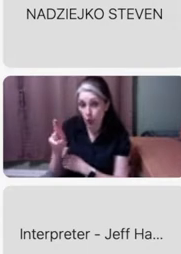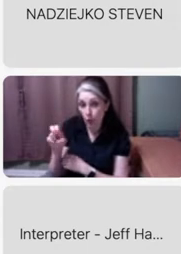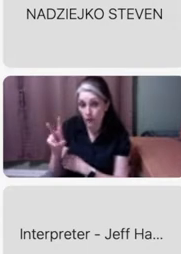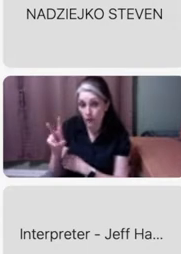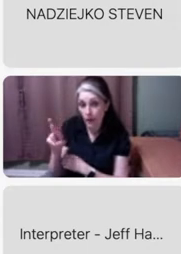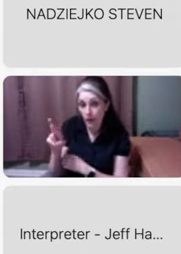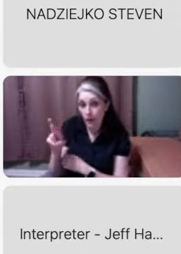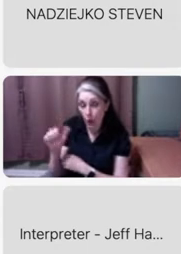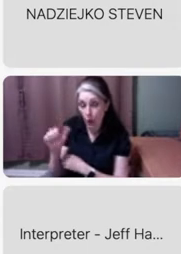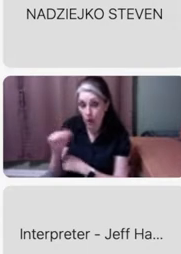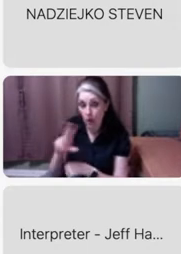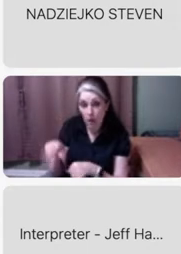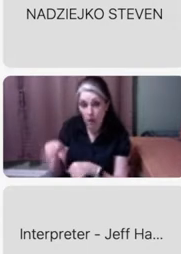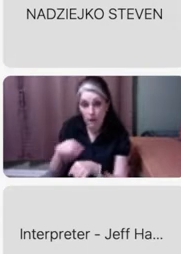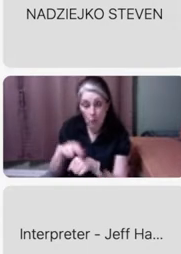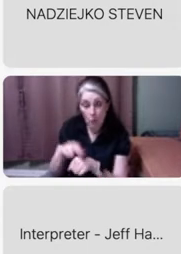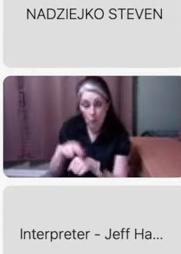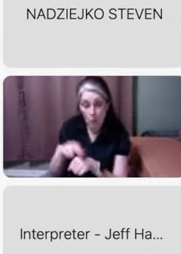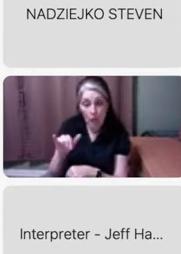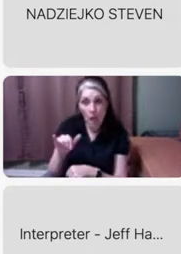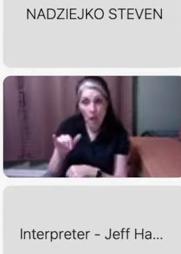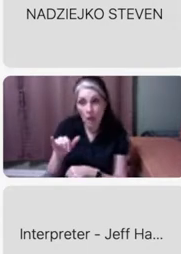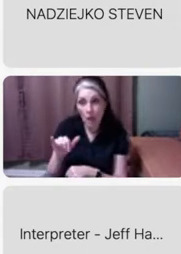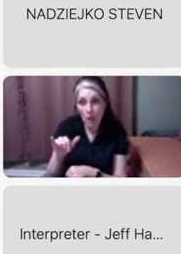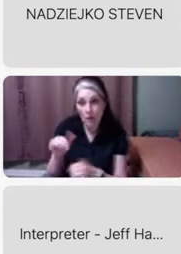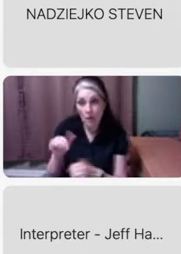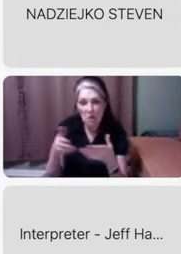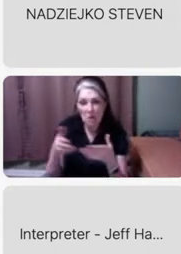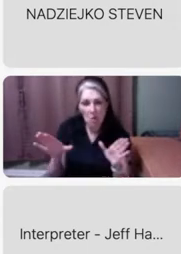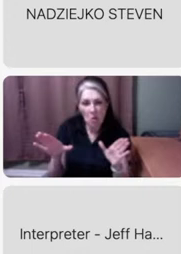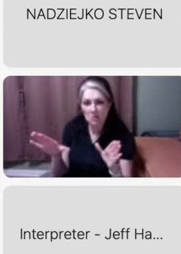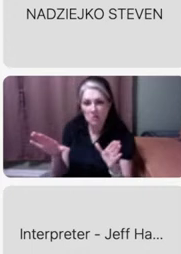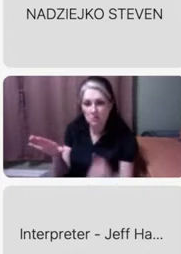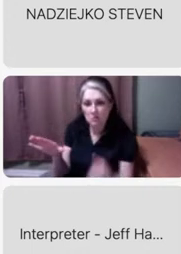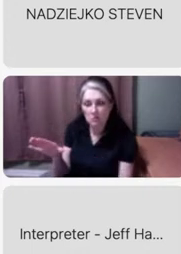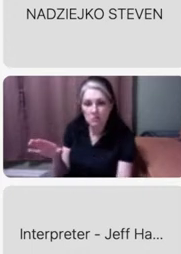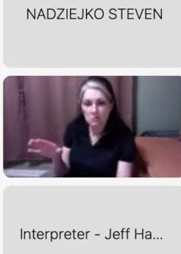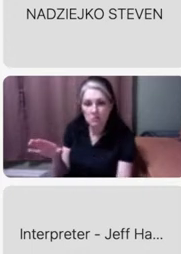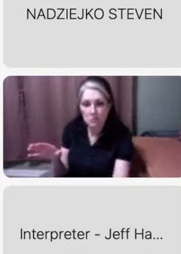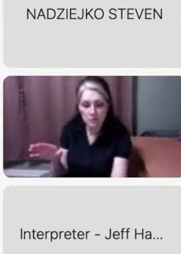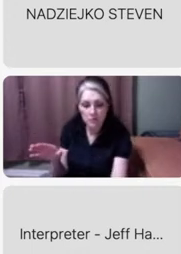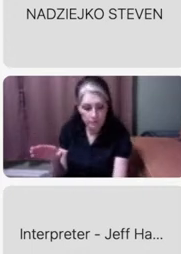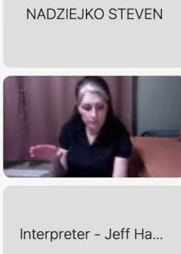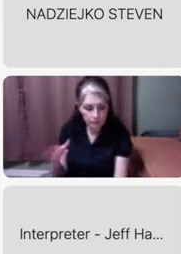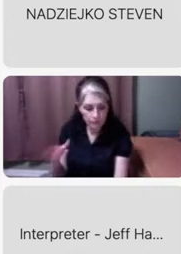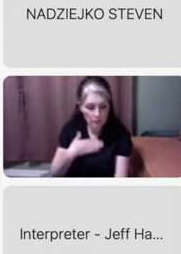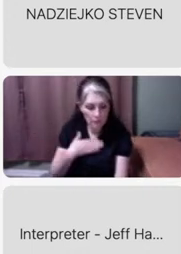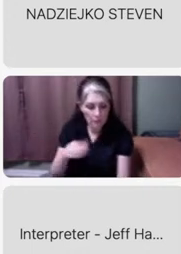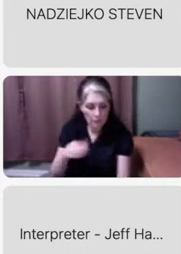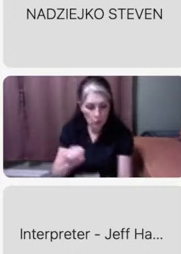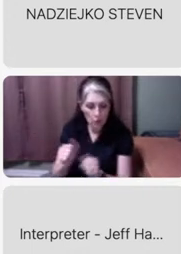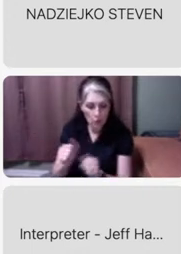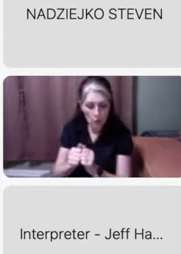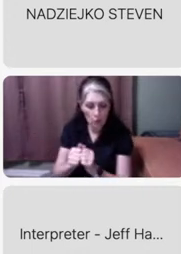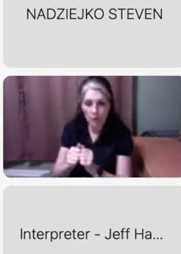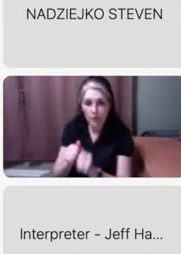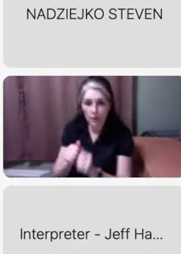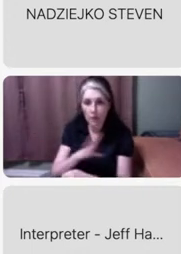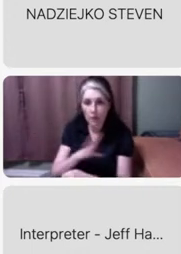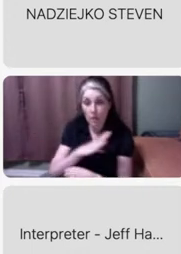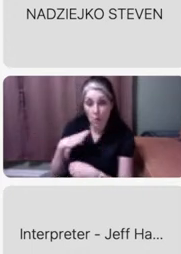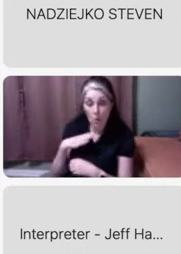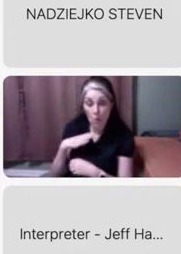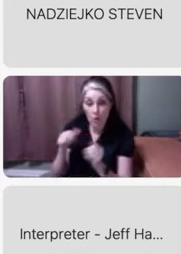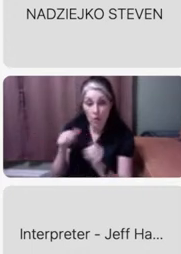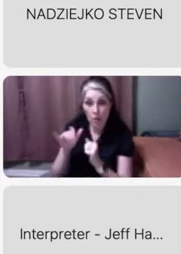she'd be open to that i of course i would be more than happy to represent the board and talk to dr lilly about that